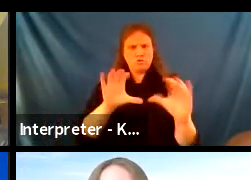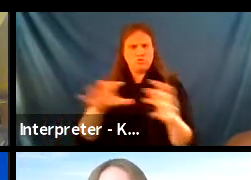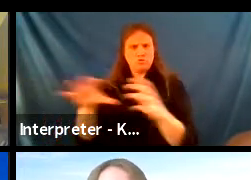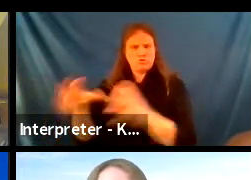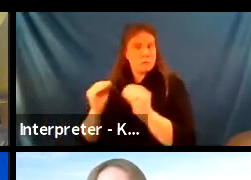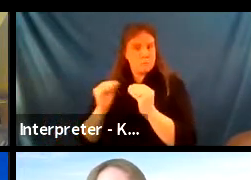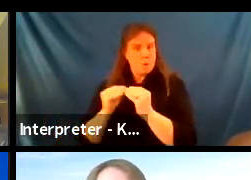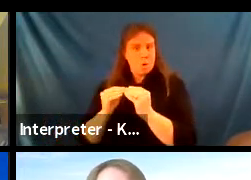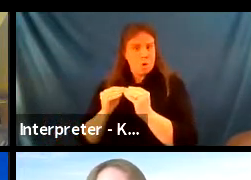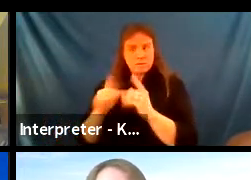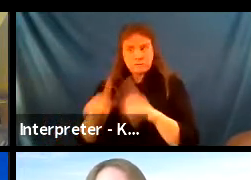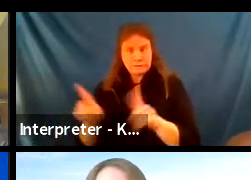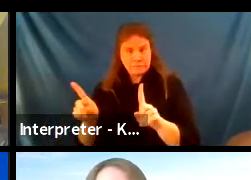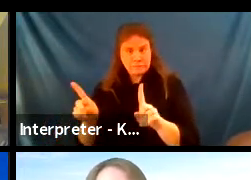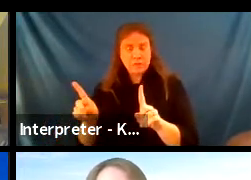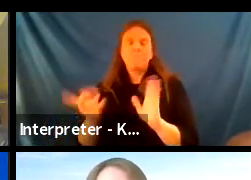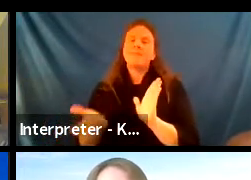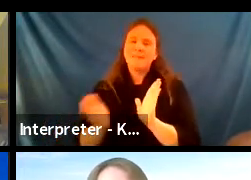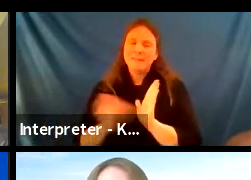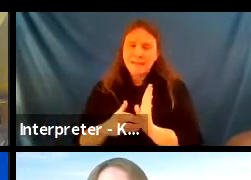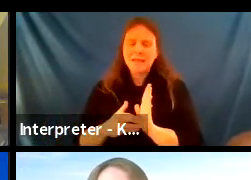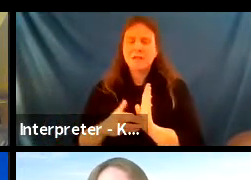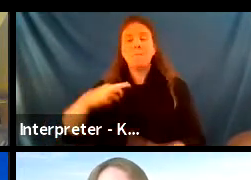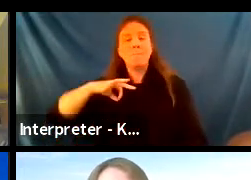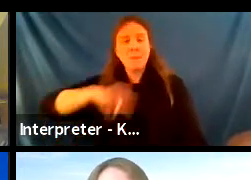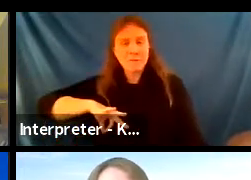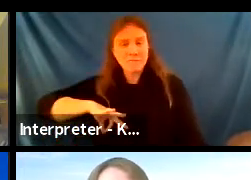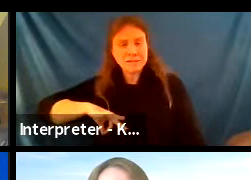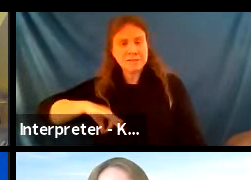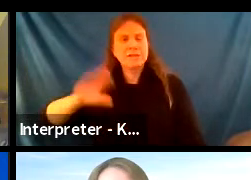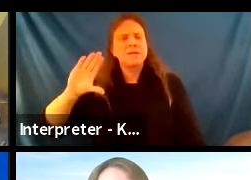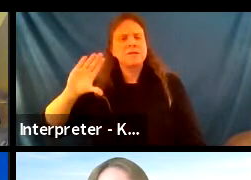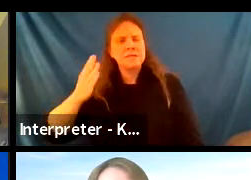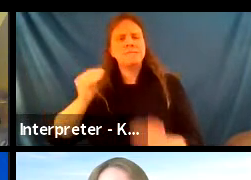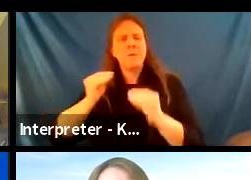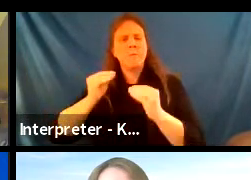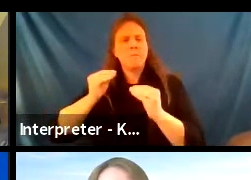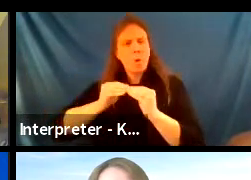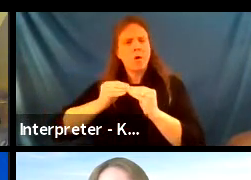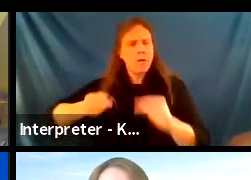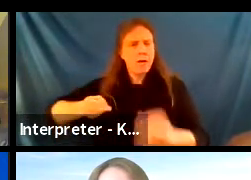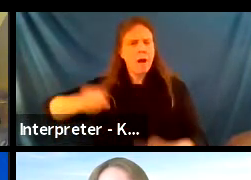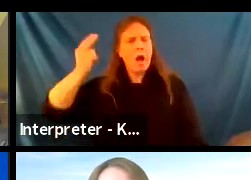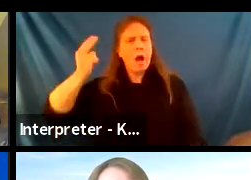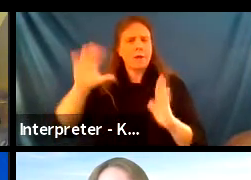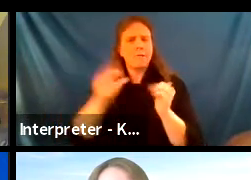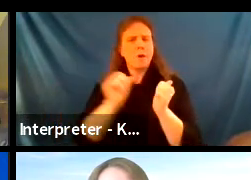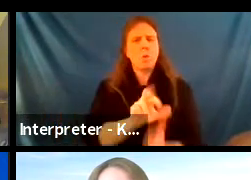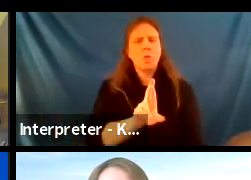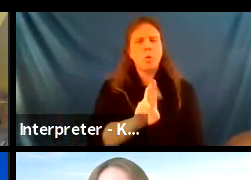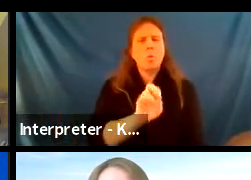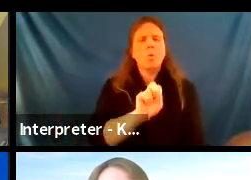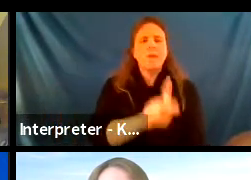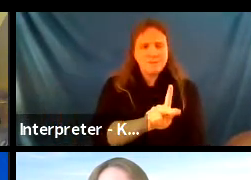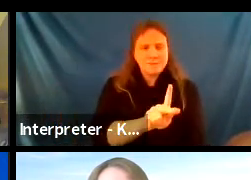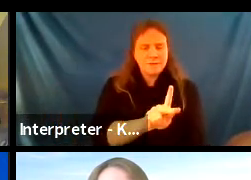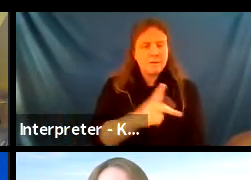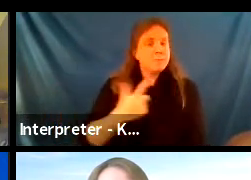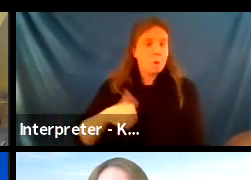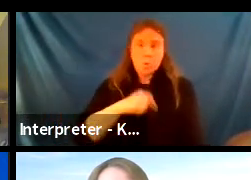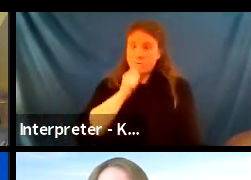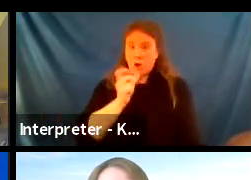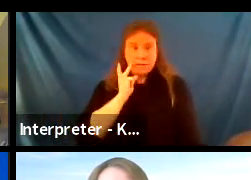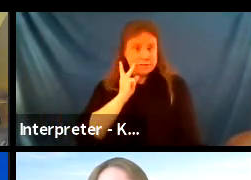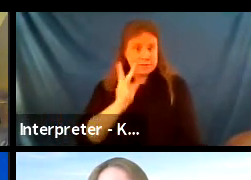the theoretical concern of risk. We certainly have not seen any other vaccine with an unusual or